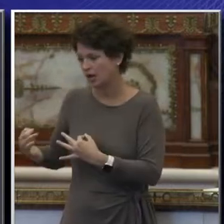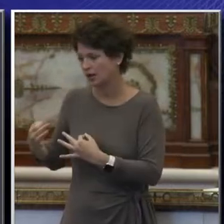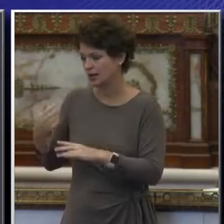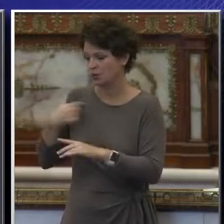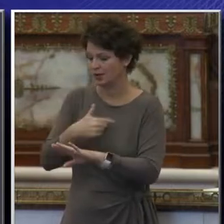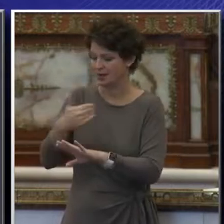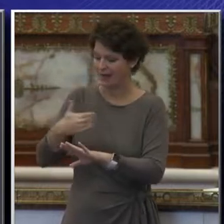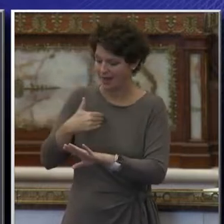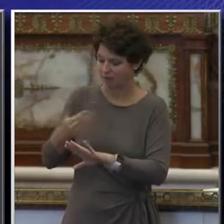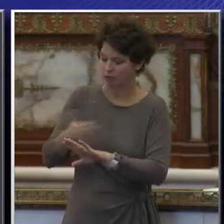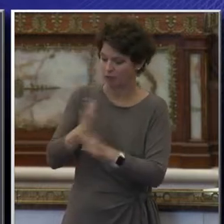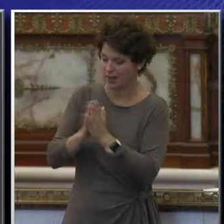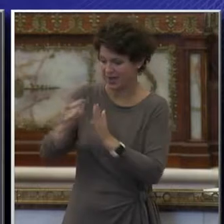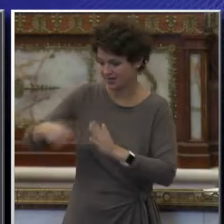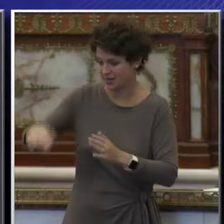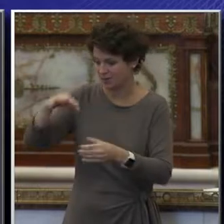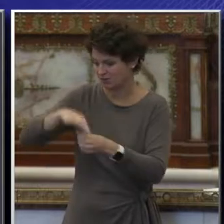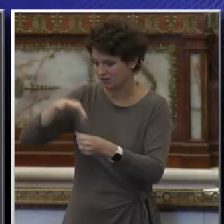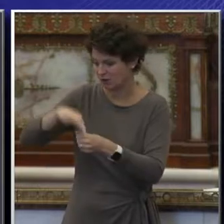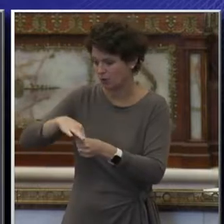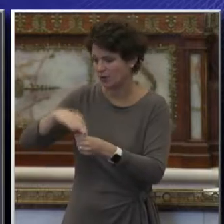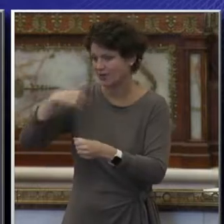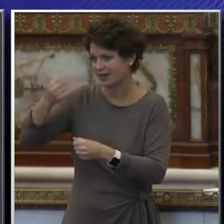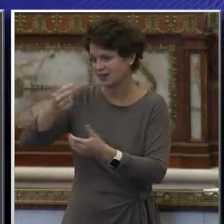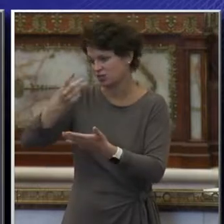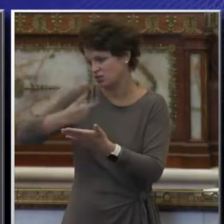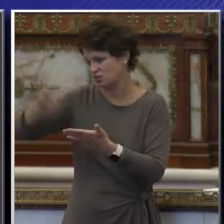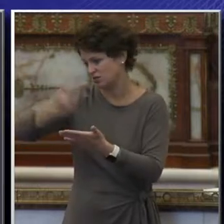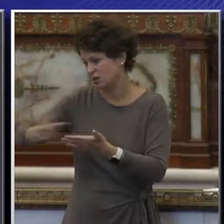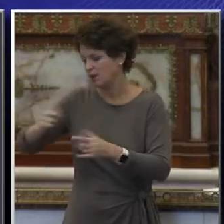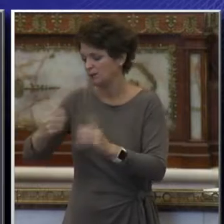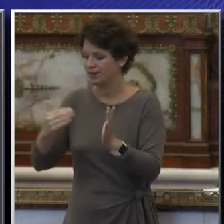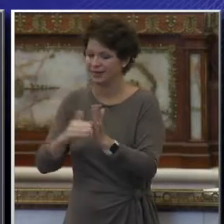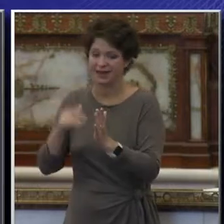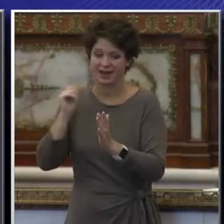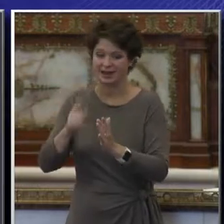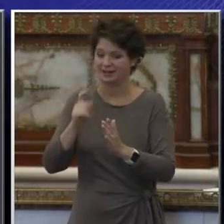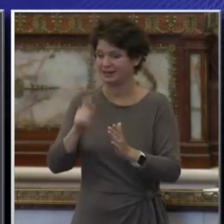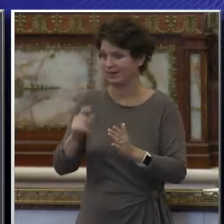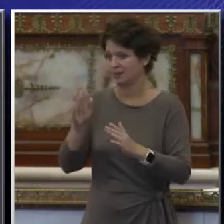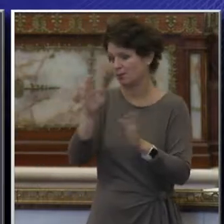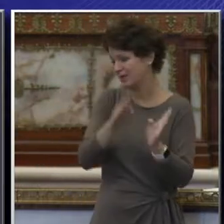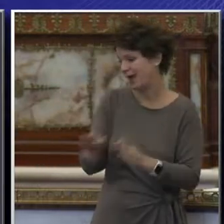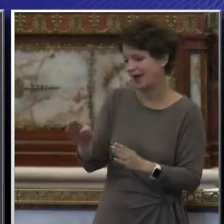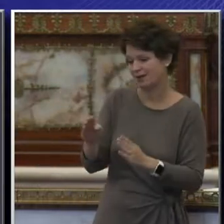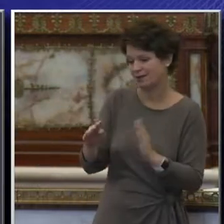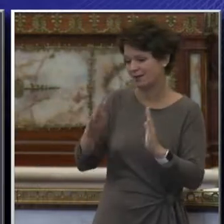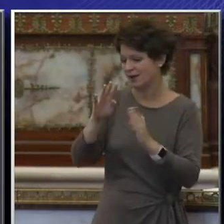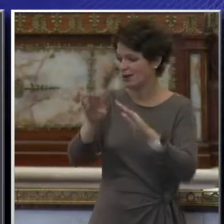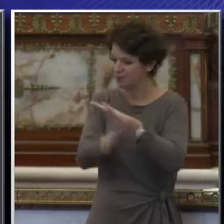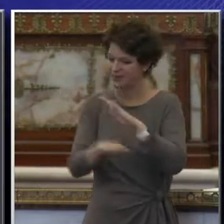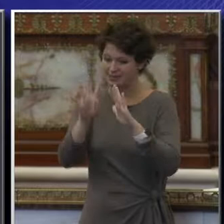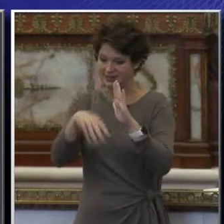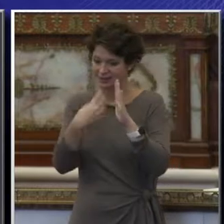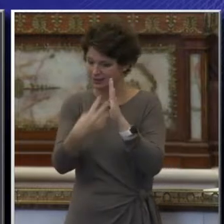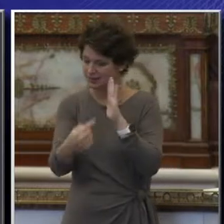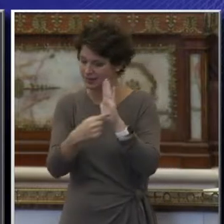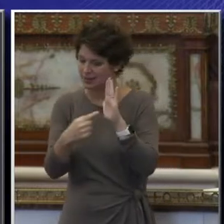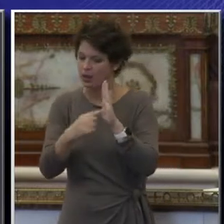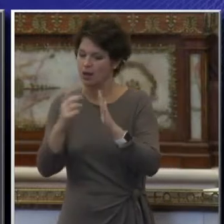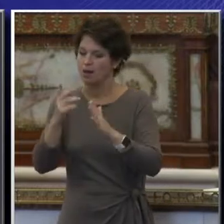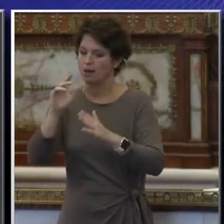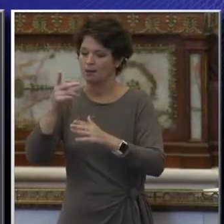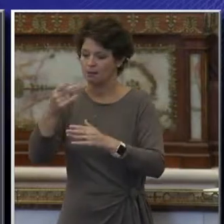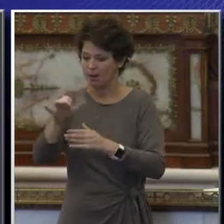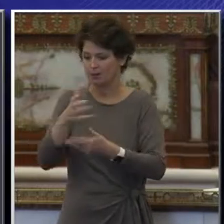before we ask them to vote in the next couple of weeks. But I feel like at least I need a framework of what that public engagement is going to